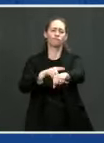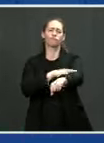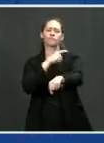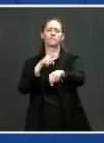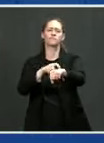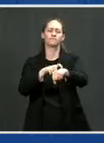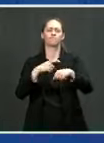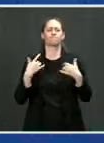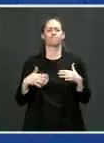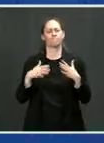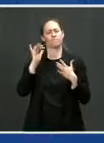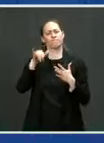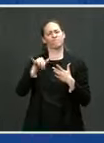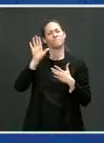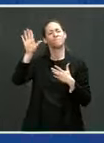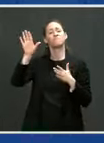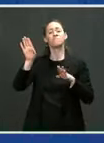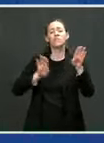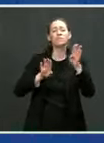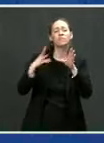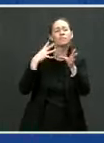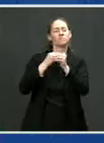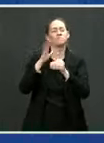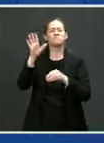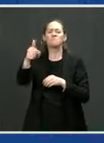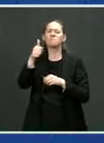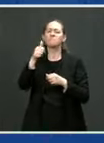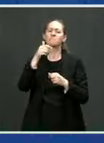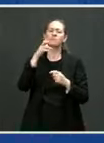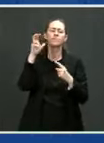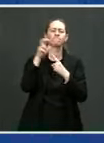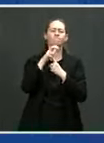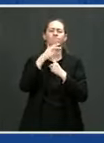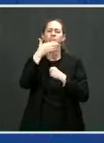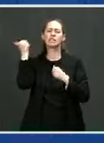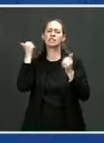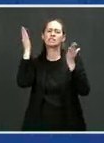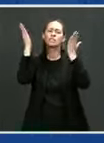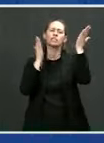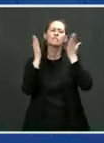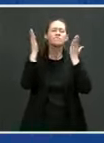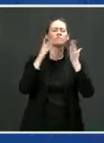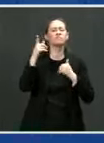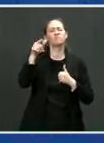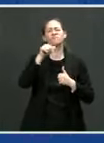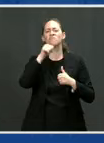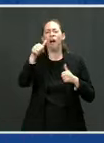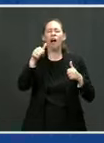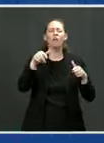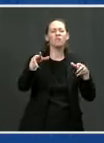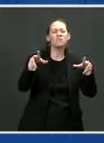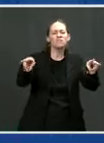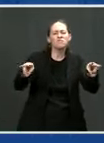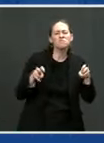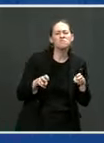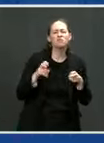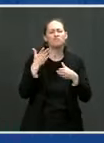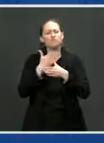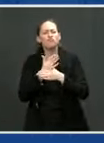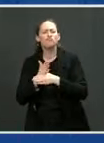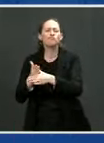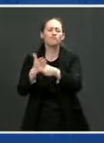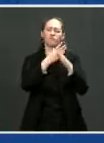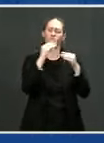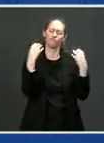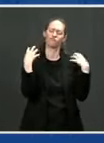the best of public service, selflessness, sacrifice, and sheer courage